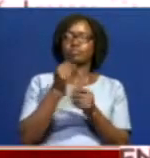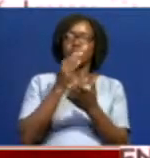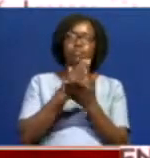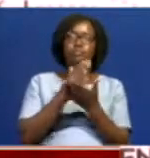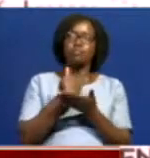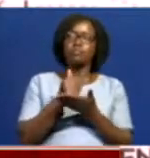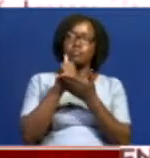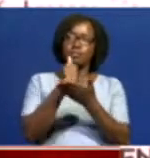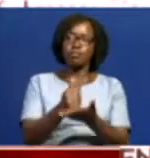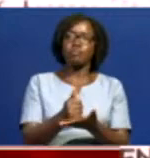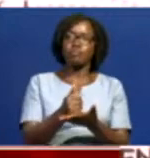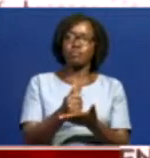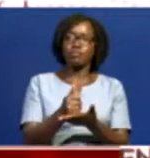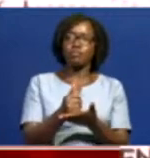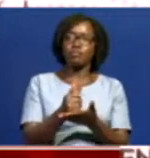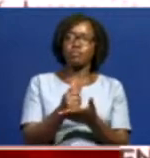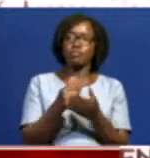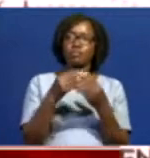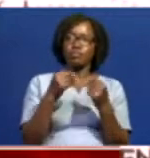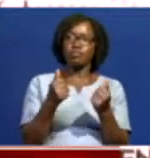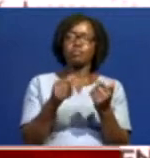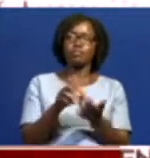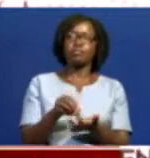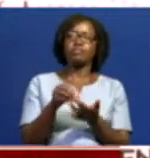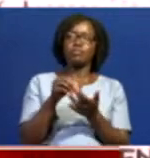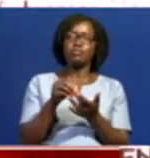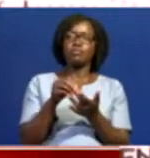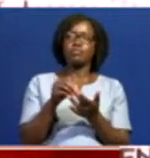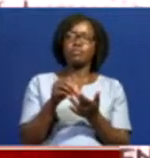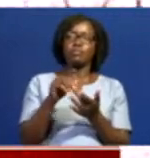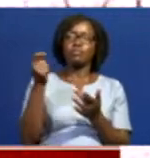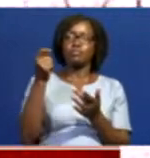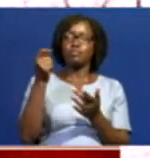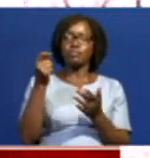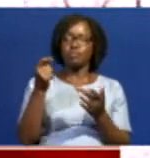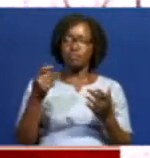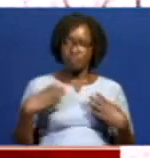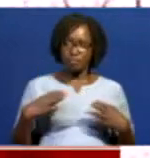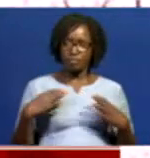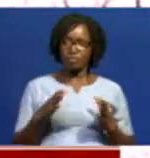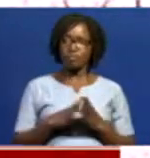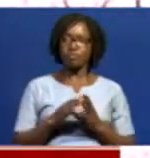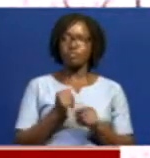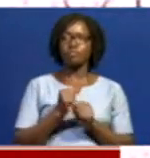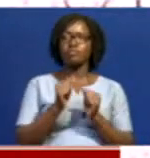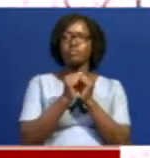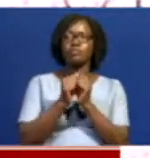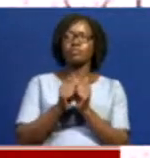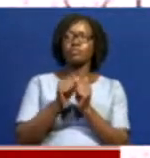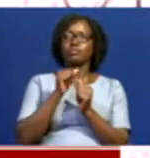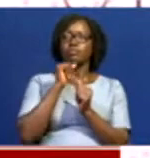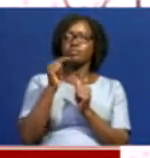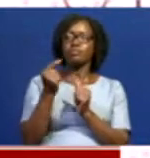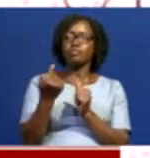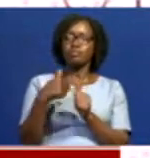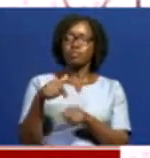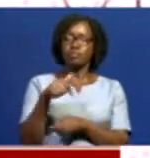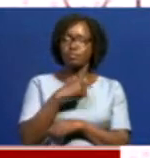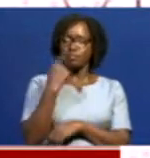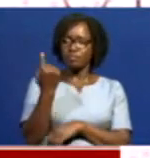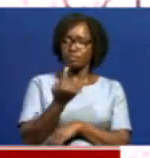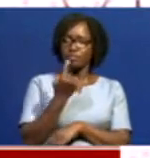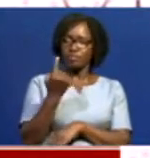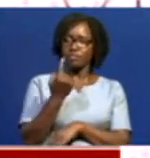help us all, and especially the Kenyan population. What we can do together, none of us can do alone. It also